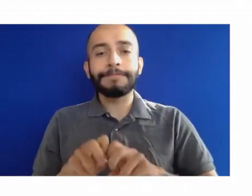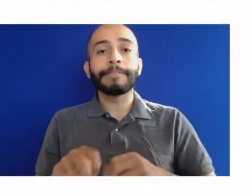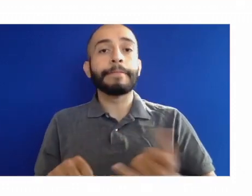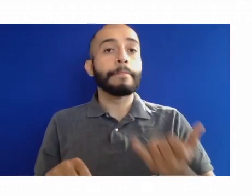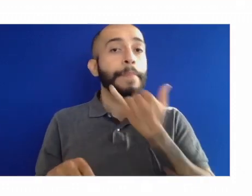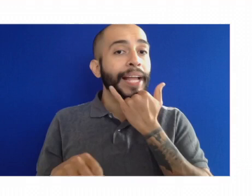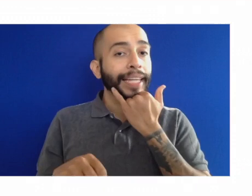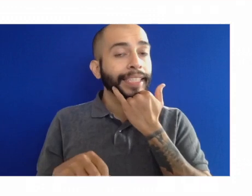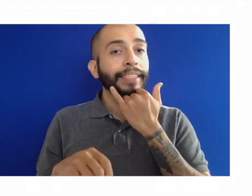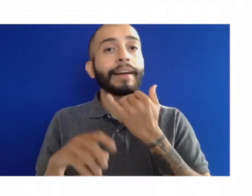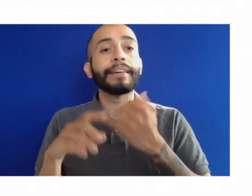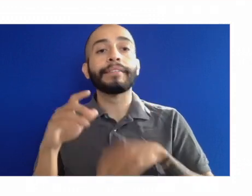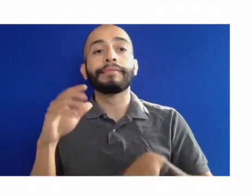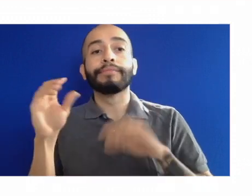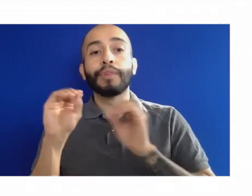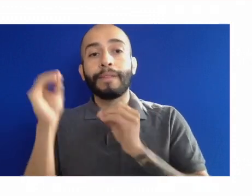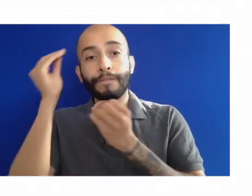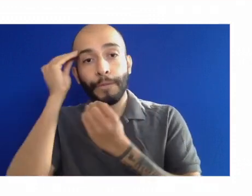in